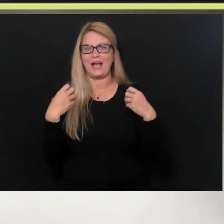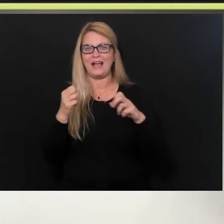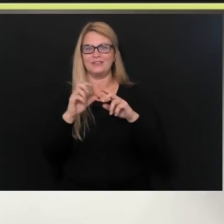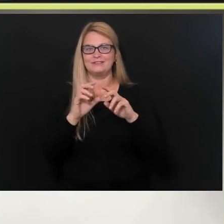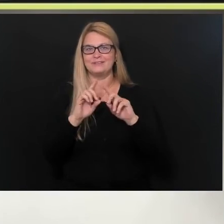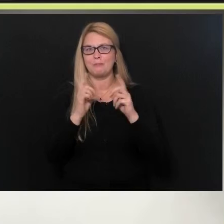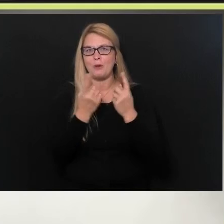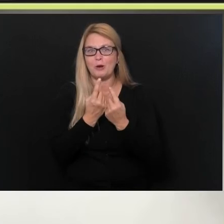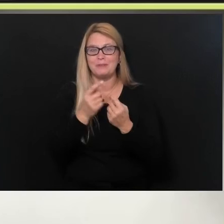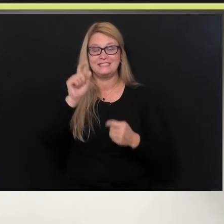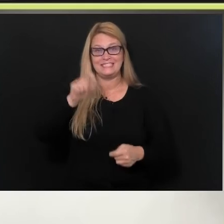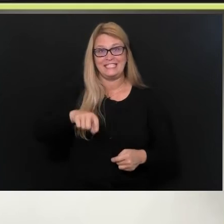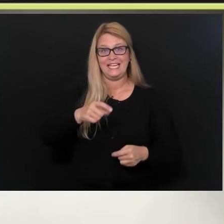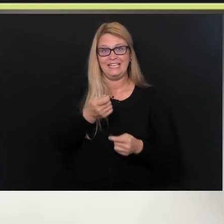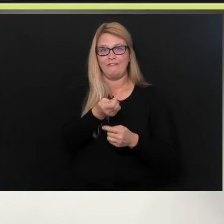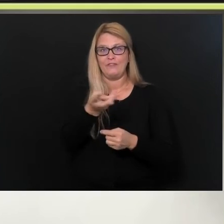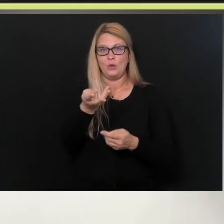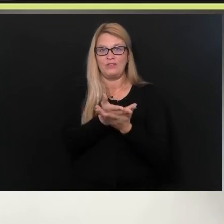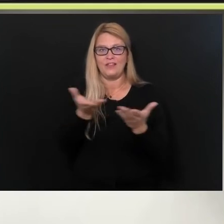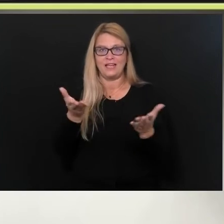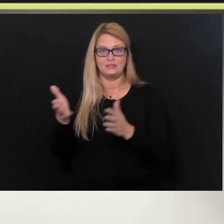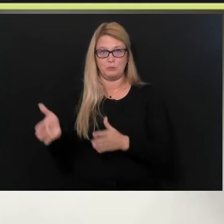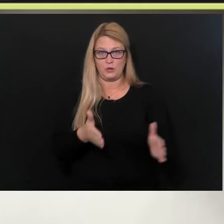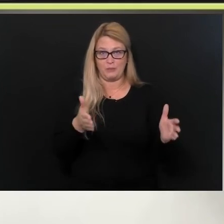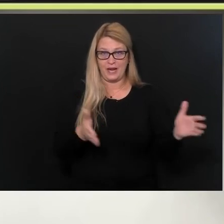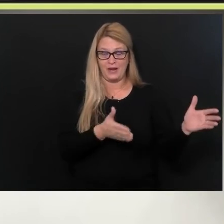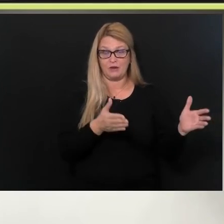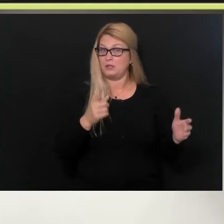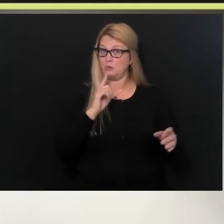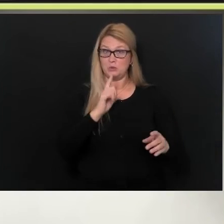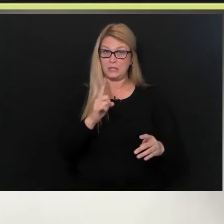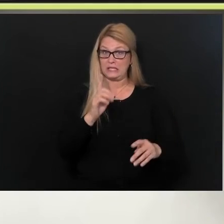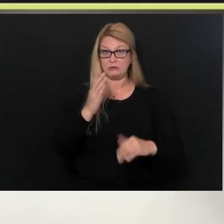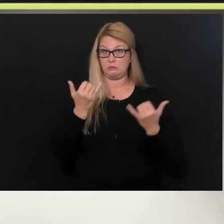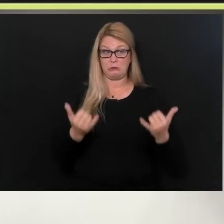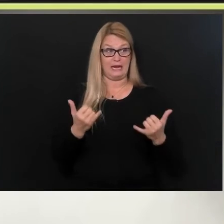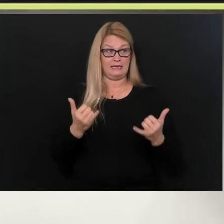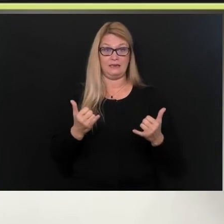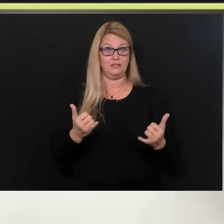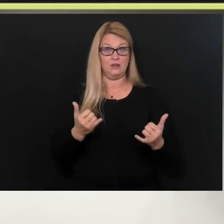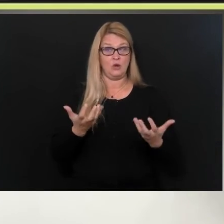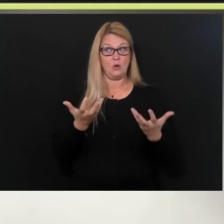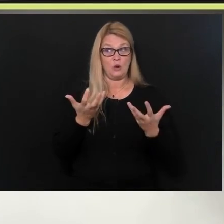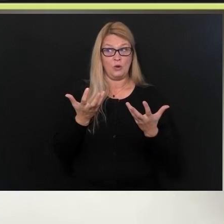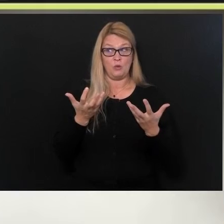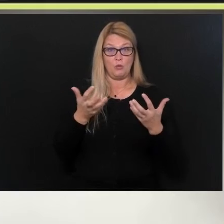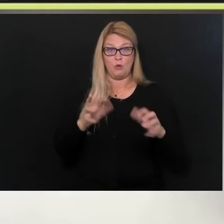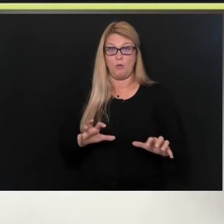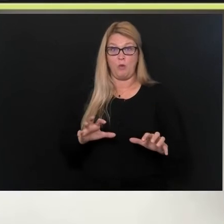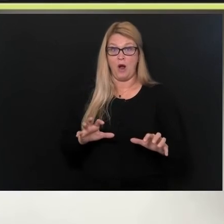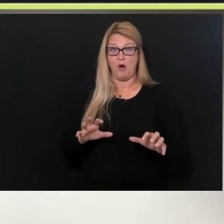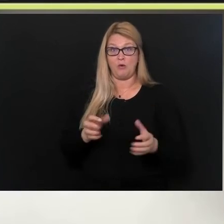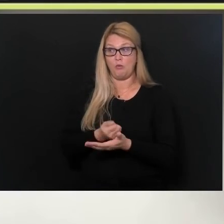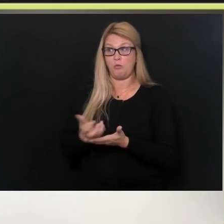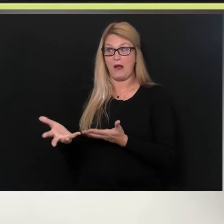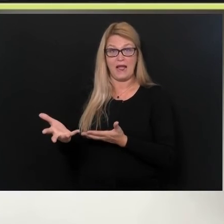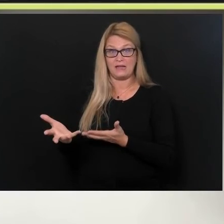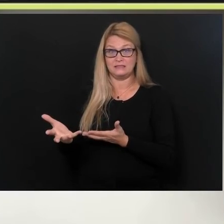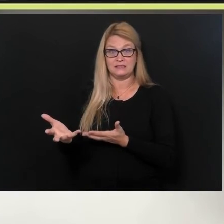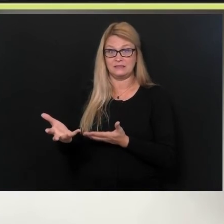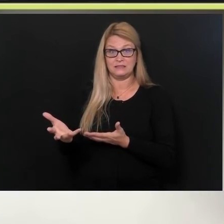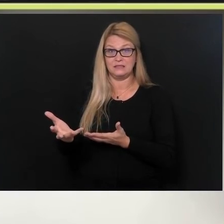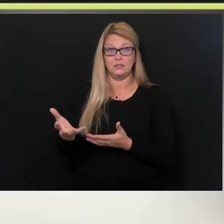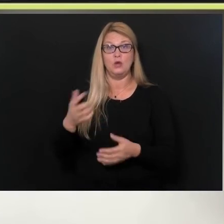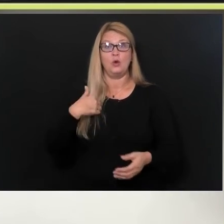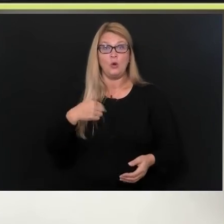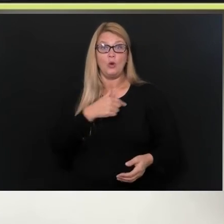needing certain things to prepare. But we are on track, and as opposed to wasting doses, we have actually had pharmacists who have been